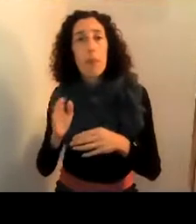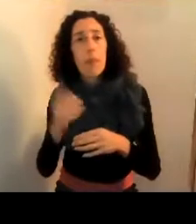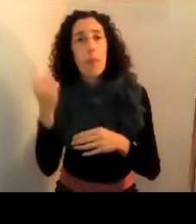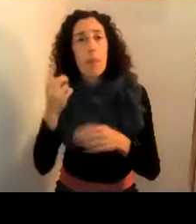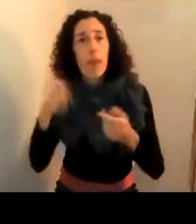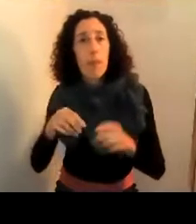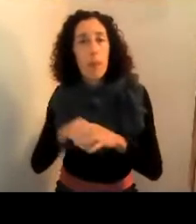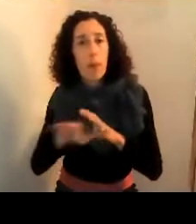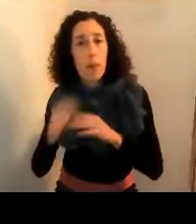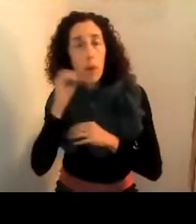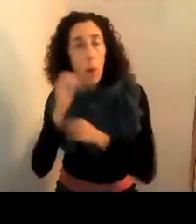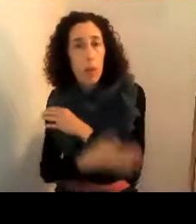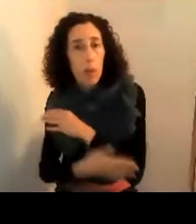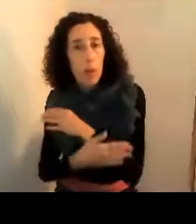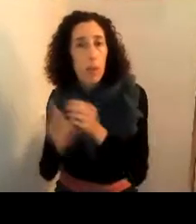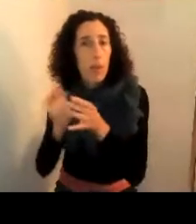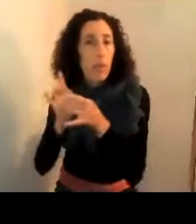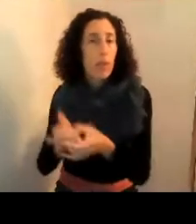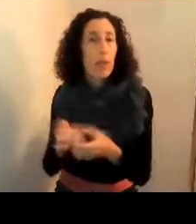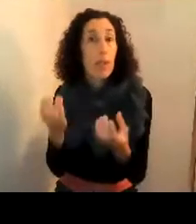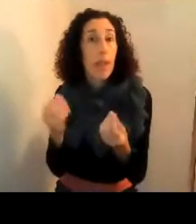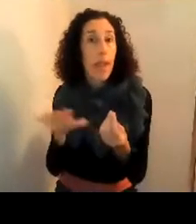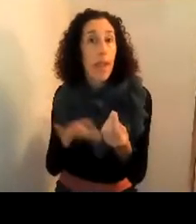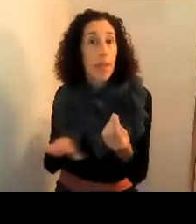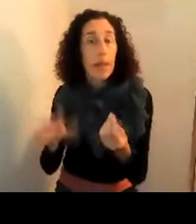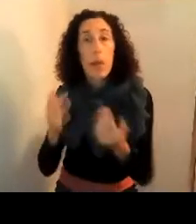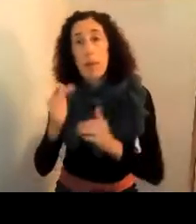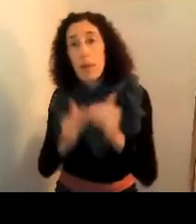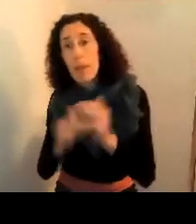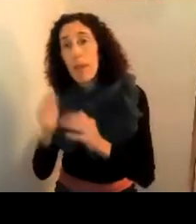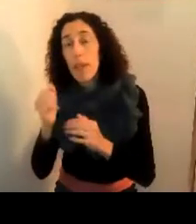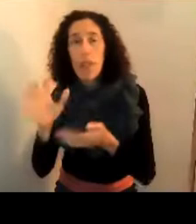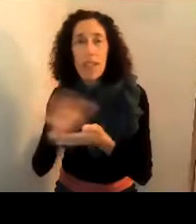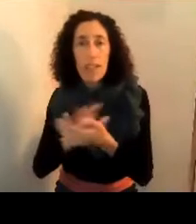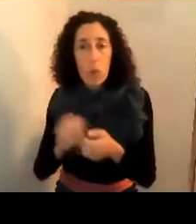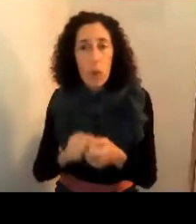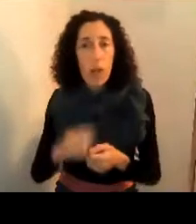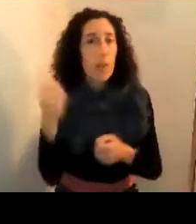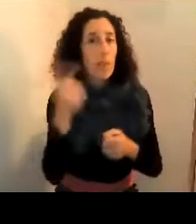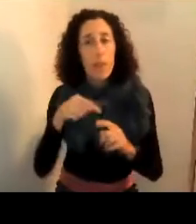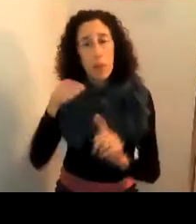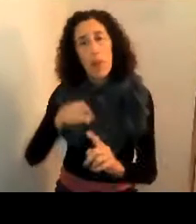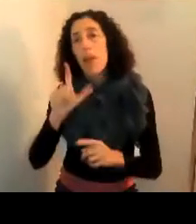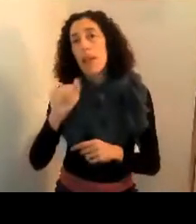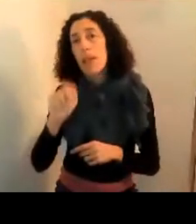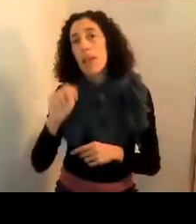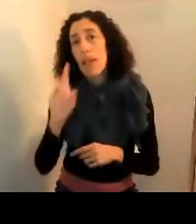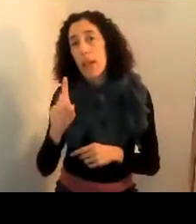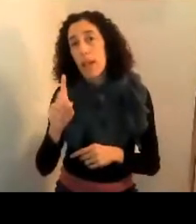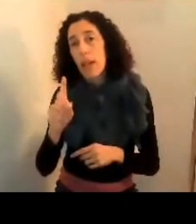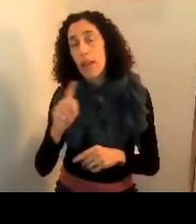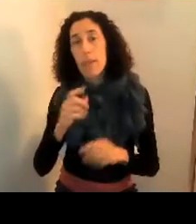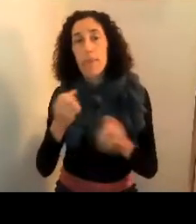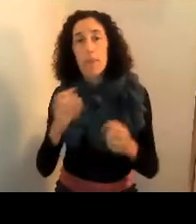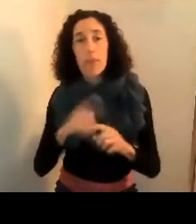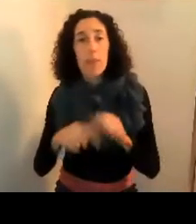of work that makes these transnational connections between so many Asian countries. And the white gaze is